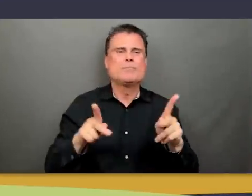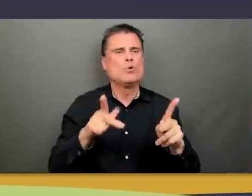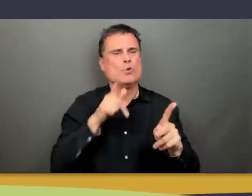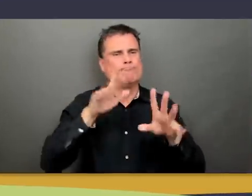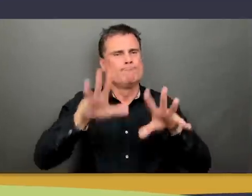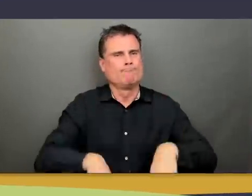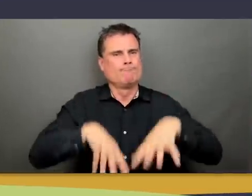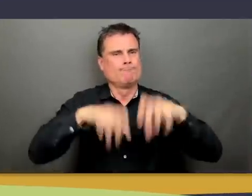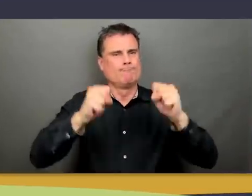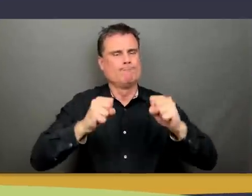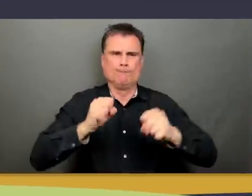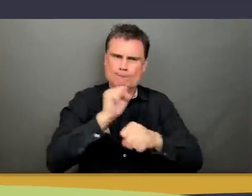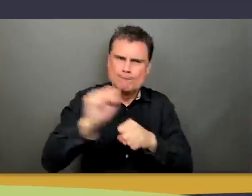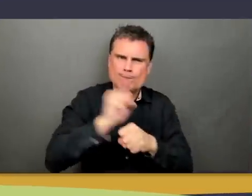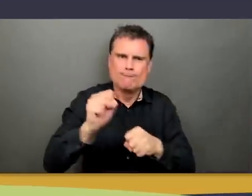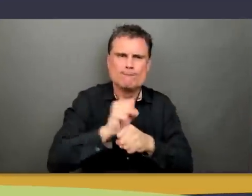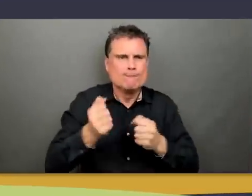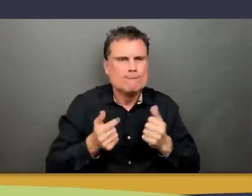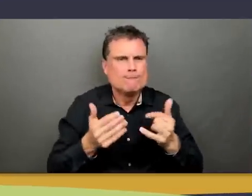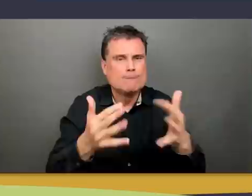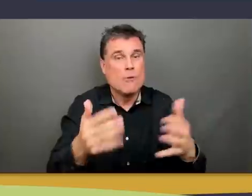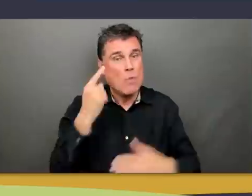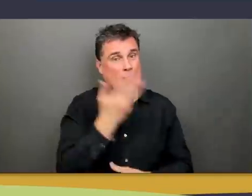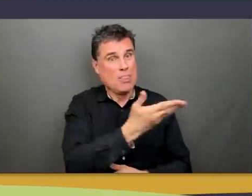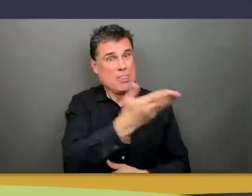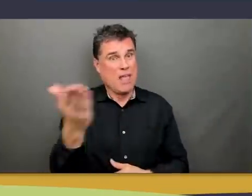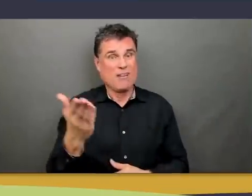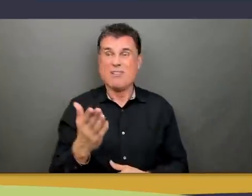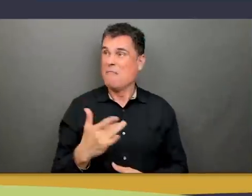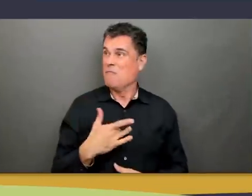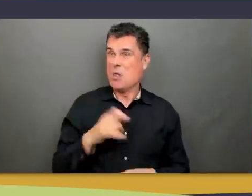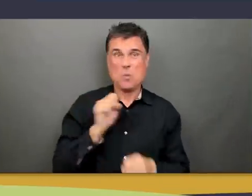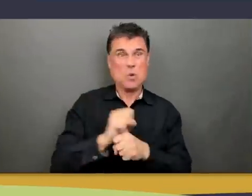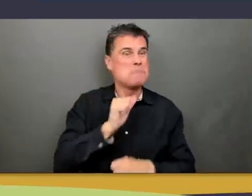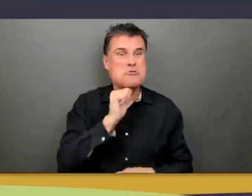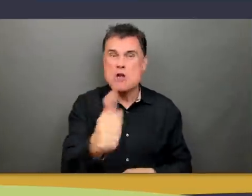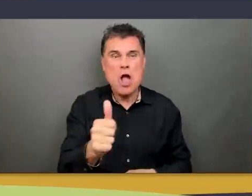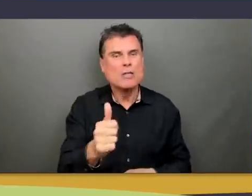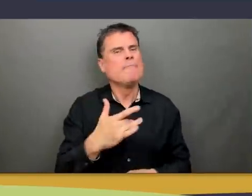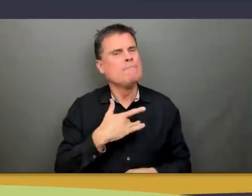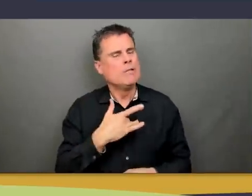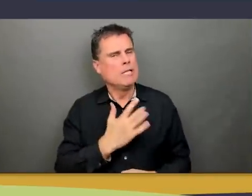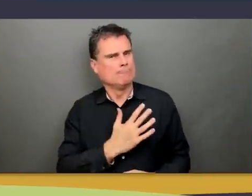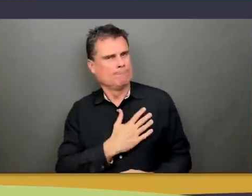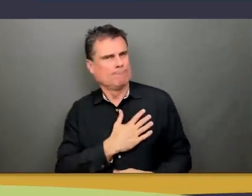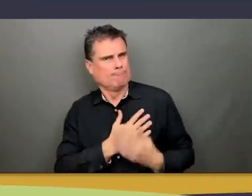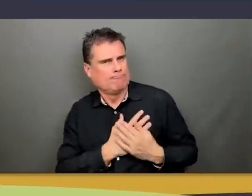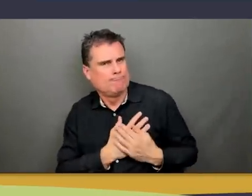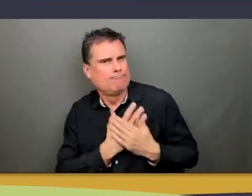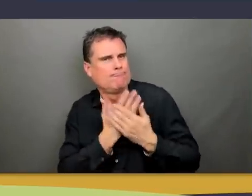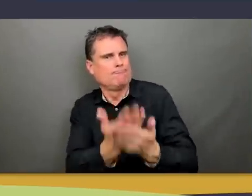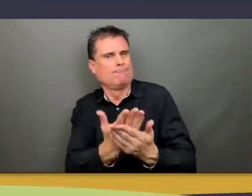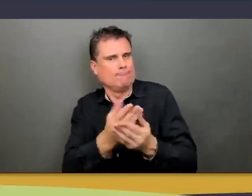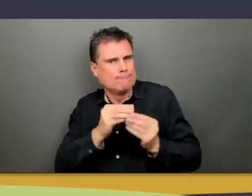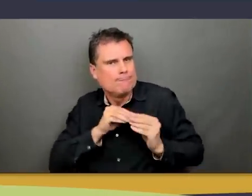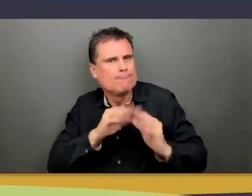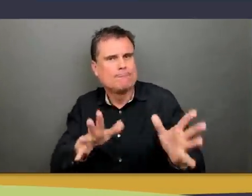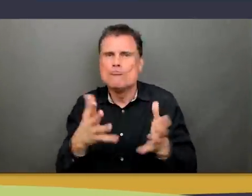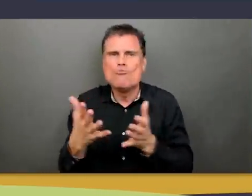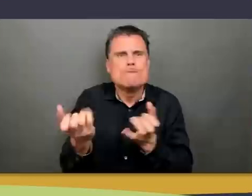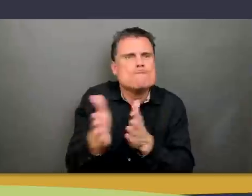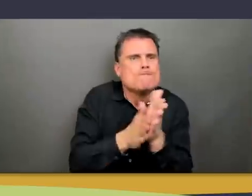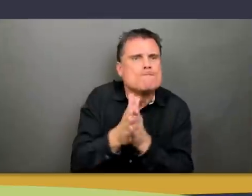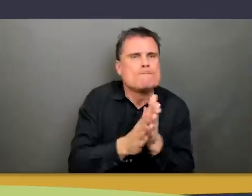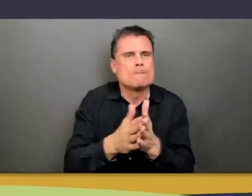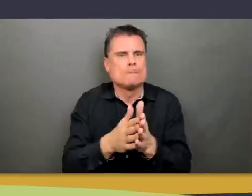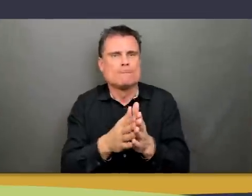inside their mind and their heart. And when you have that passion, you know, your spirit carries you. And you know what? When you lead with your,